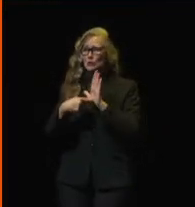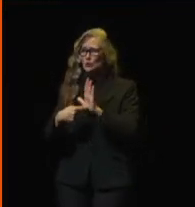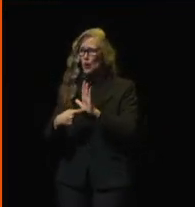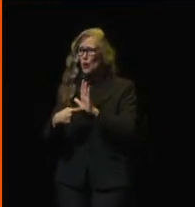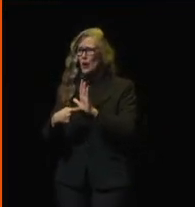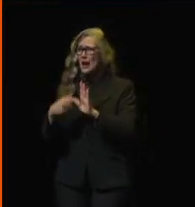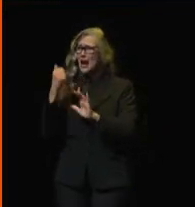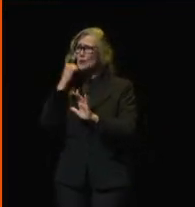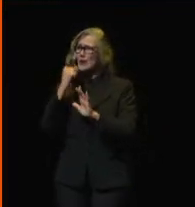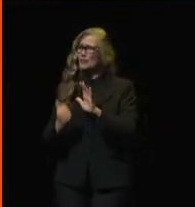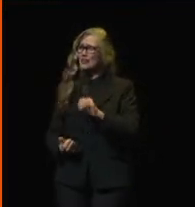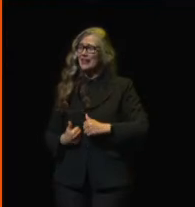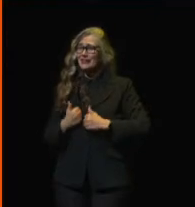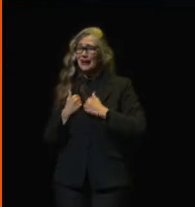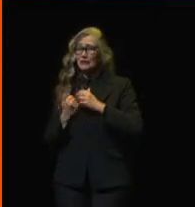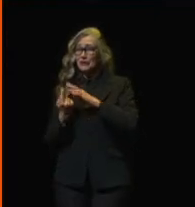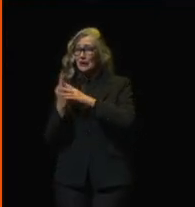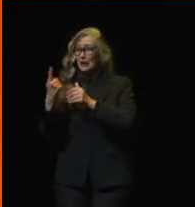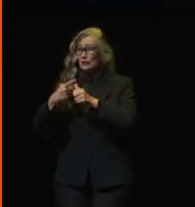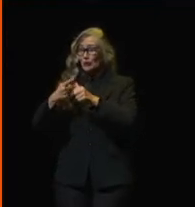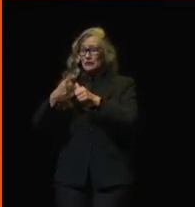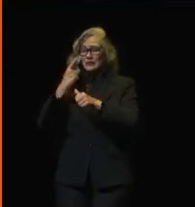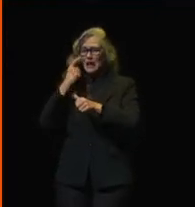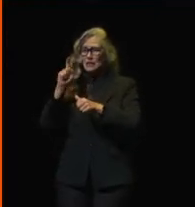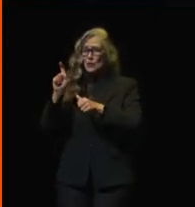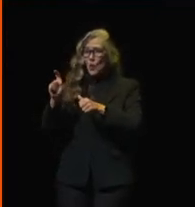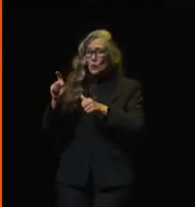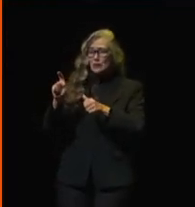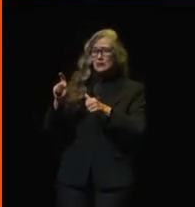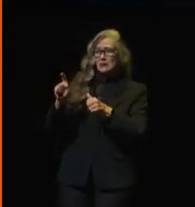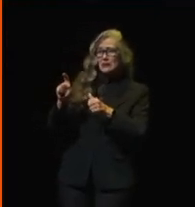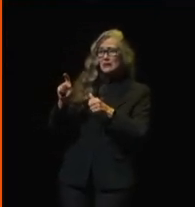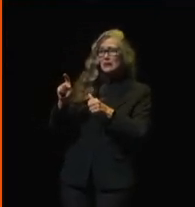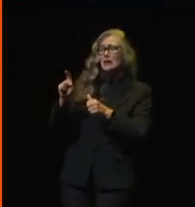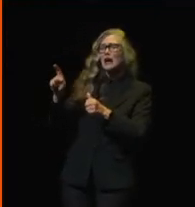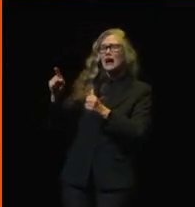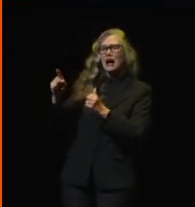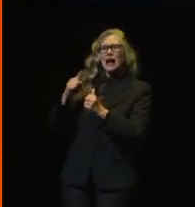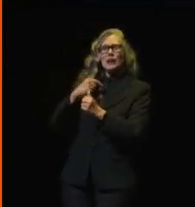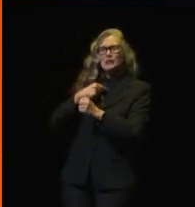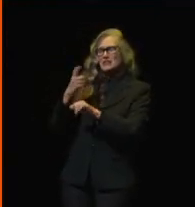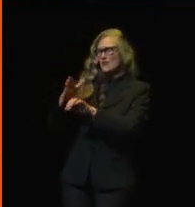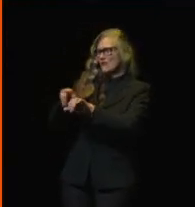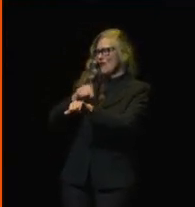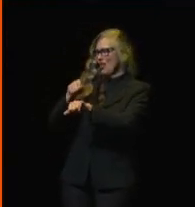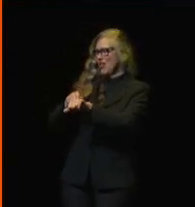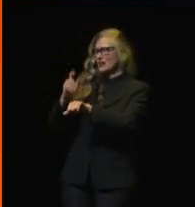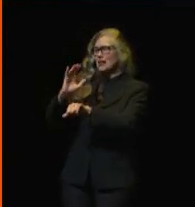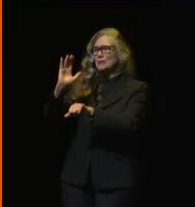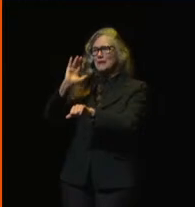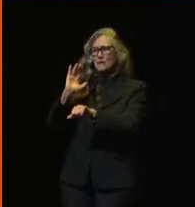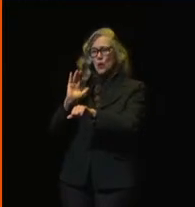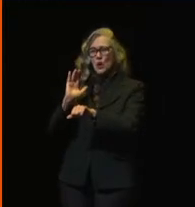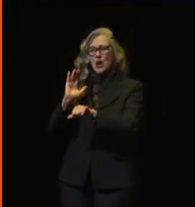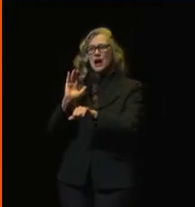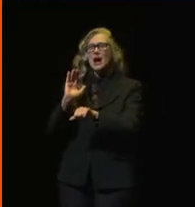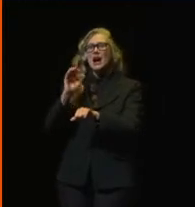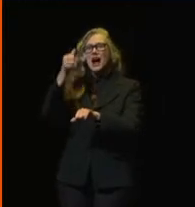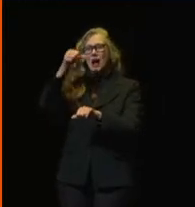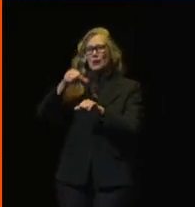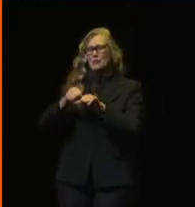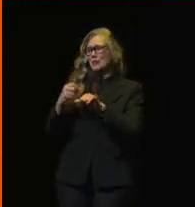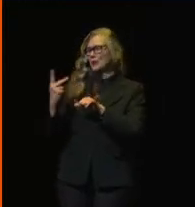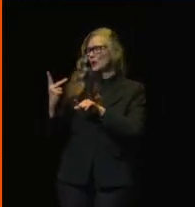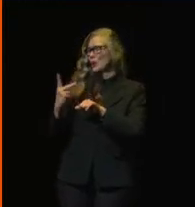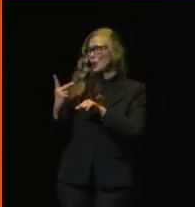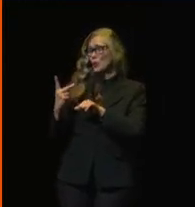and particularly some of the times when I first noticed this about him, and we knew each other for a very long time, knew each other over 20 years and were together for